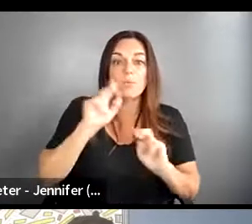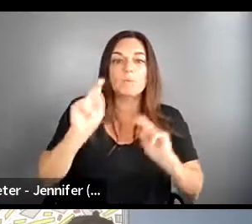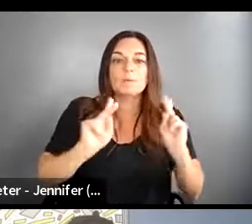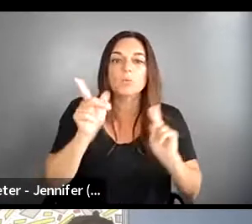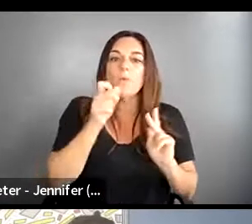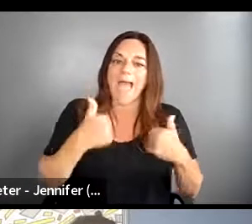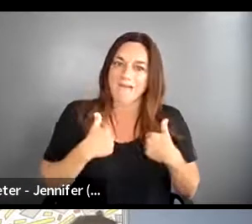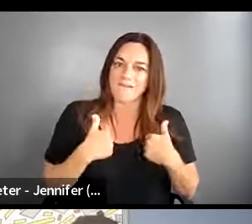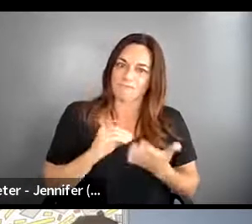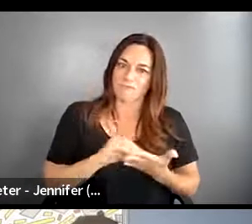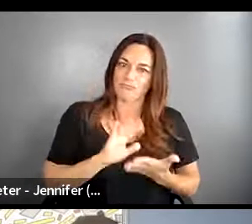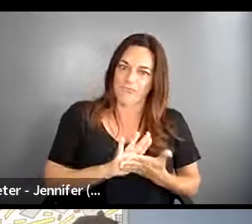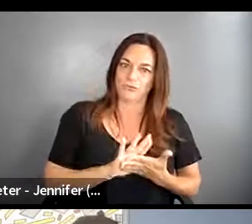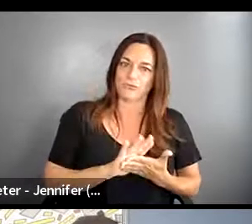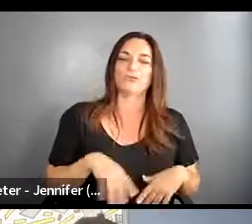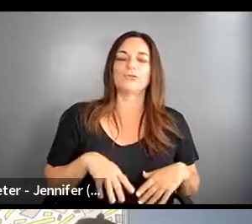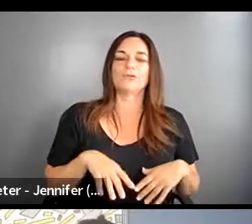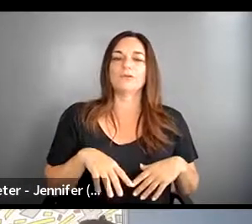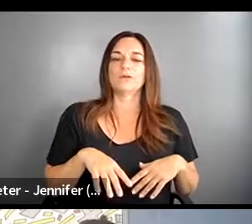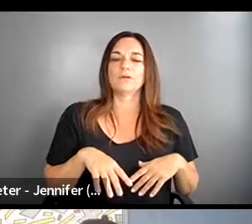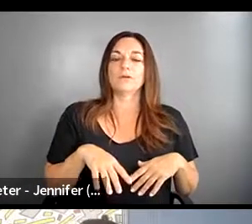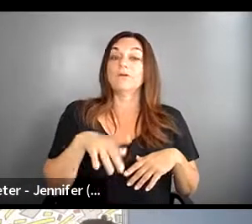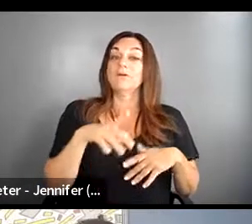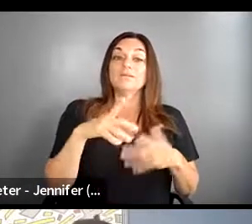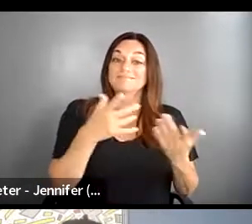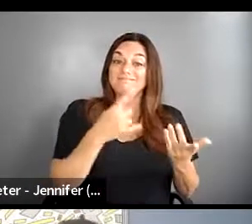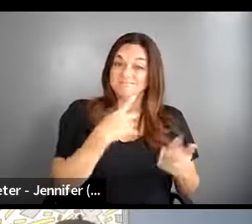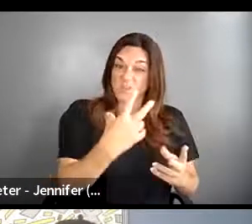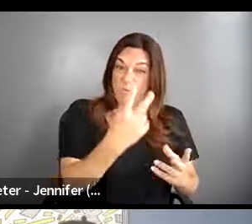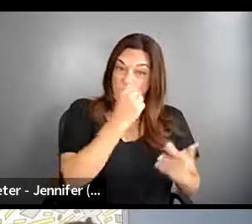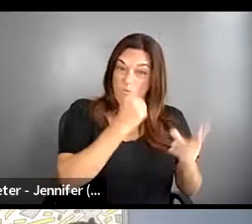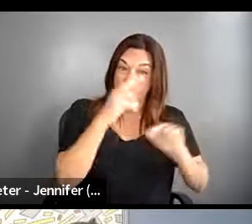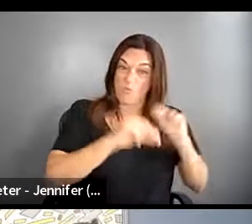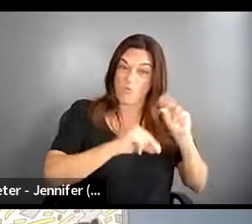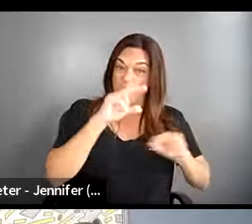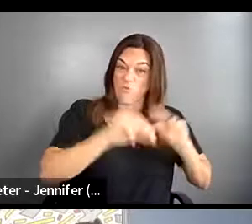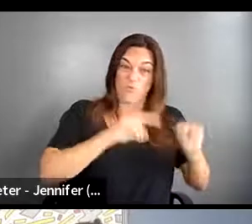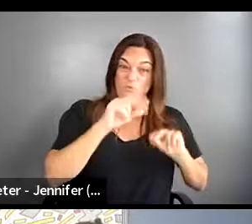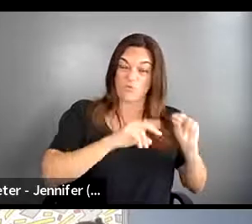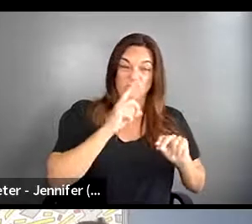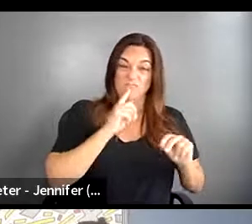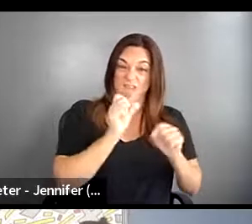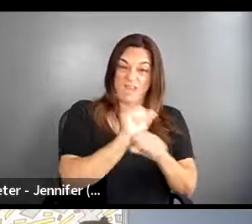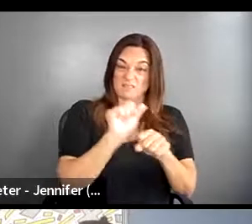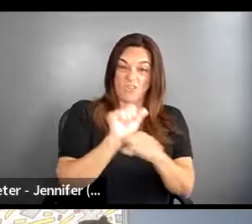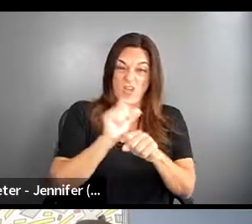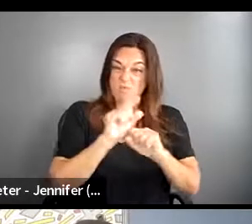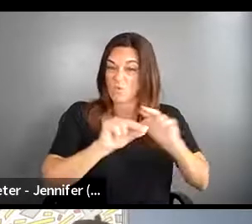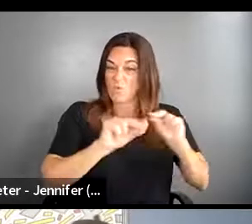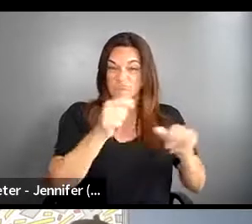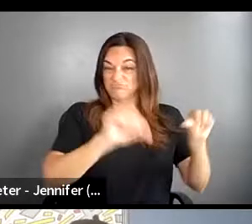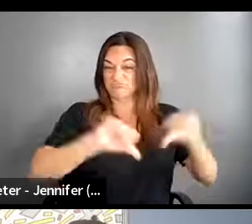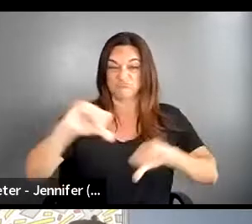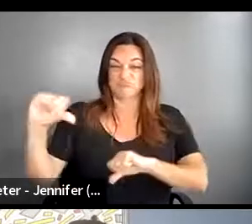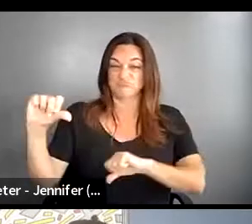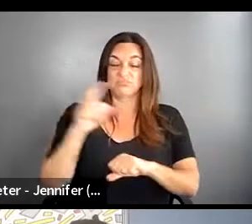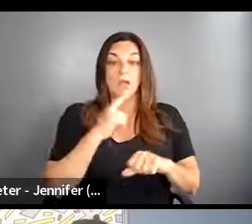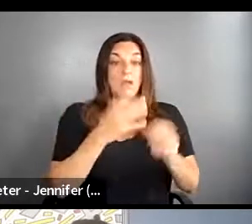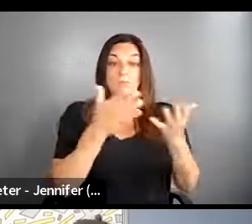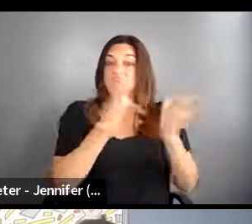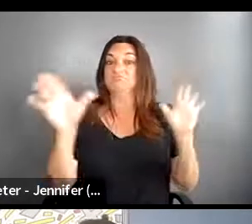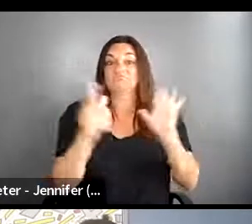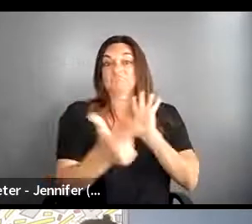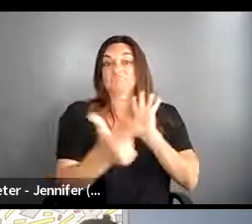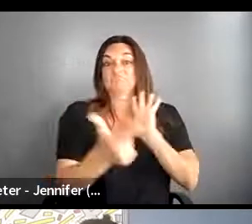with a record, so that rather than simply denying people employment opportunities just outright, blanket bans on people who are living with a